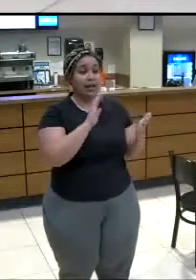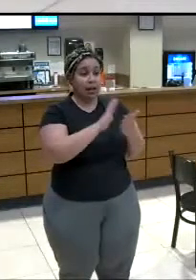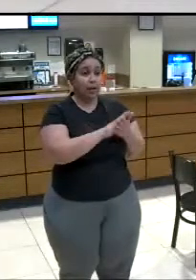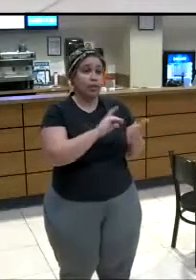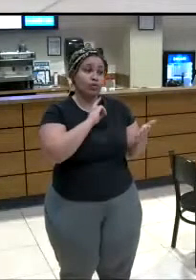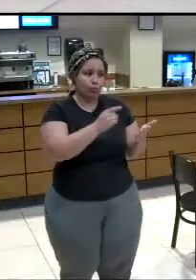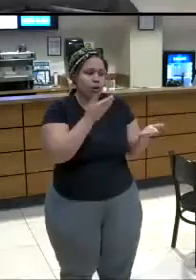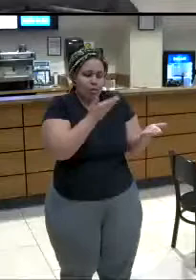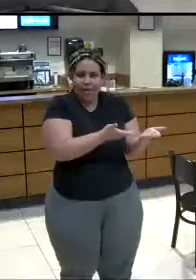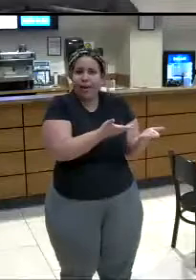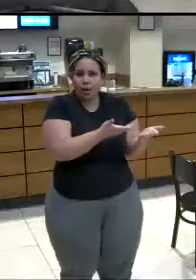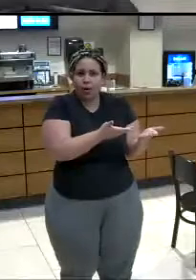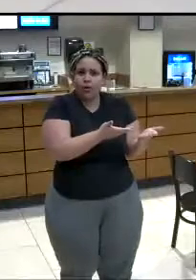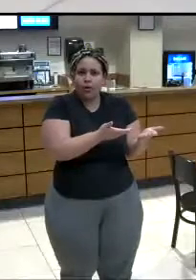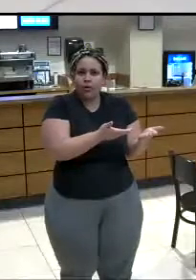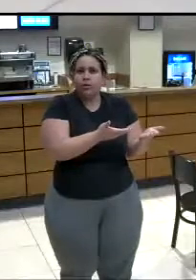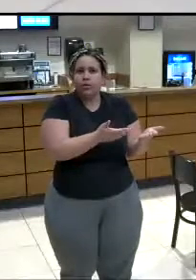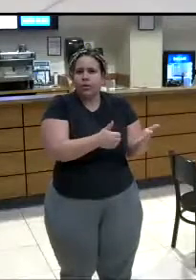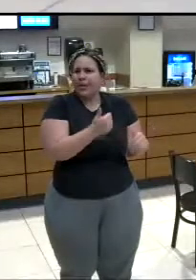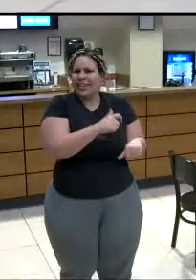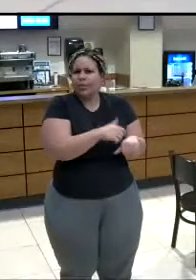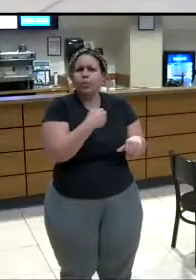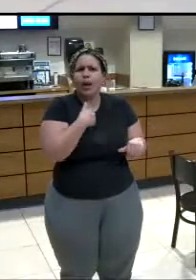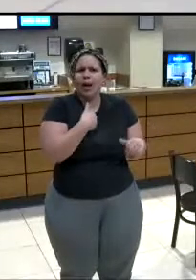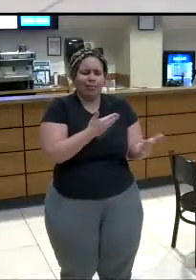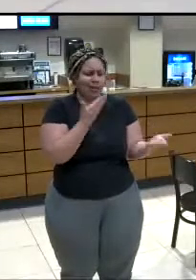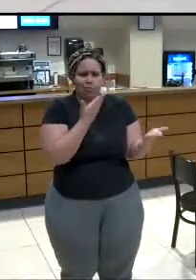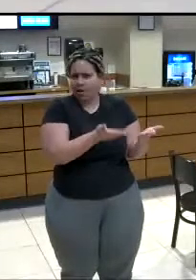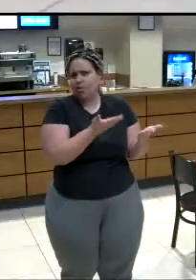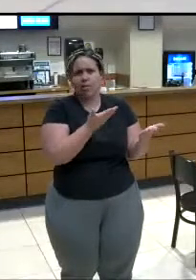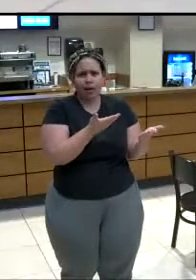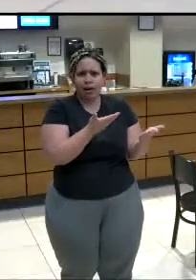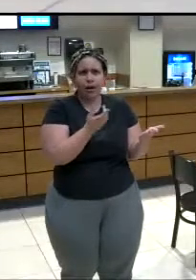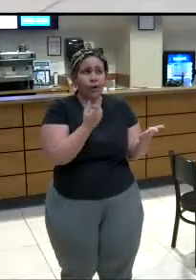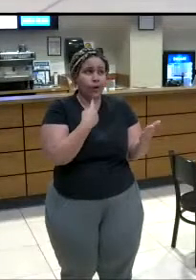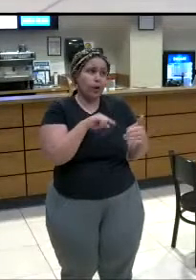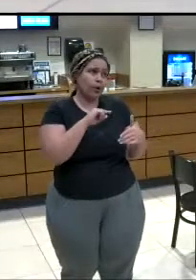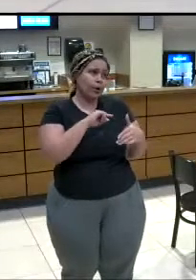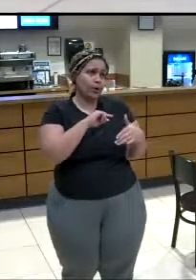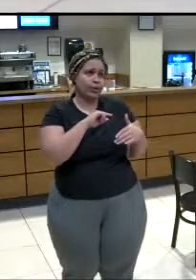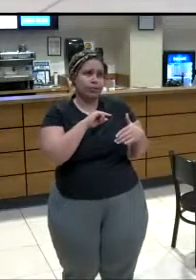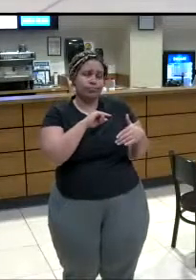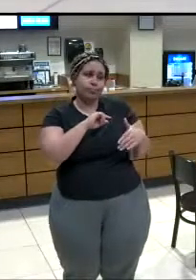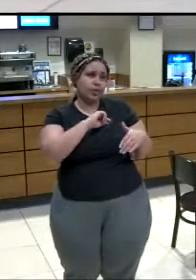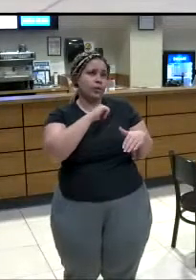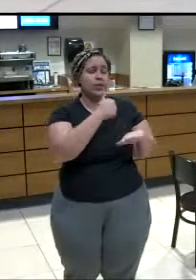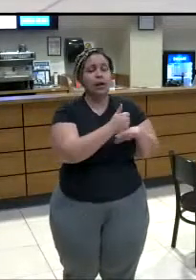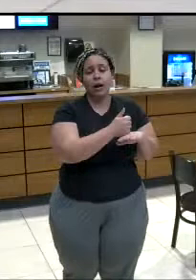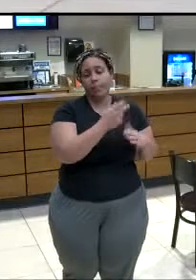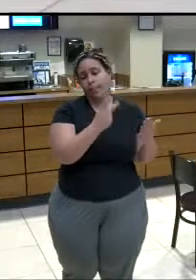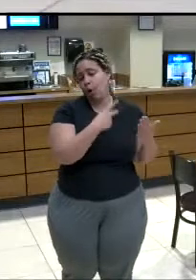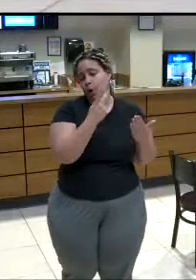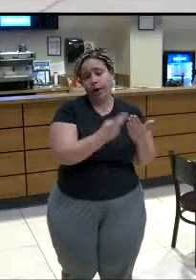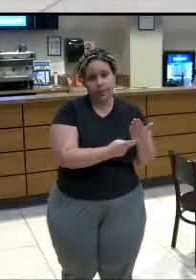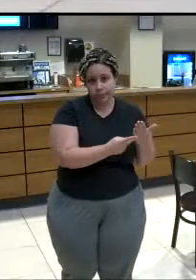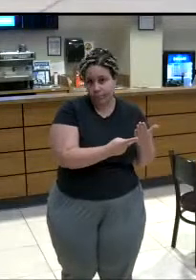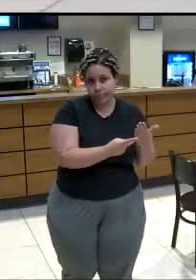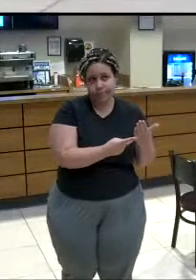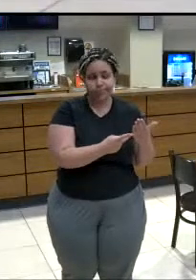something blatant that, you know, let's just say we were implementing some program and we found out